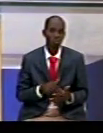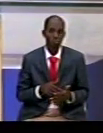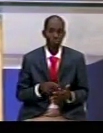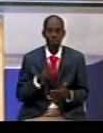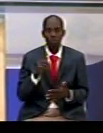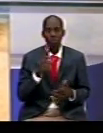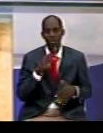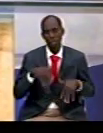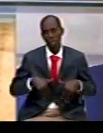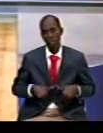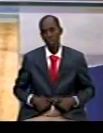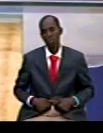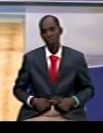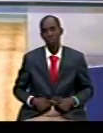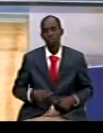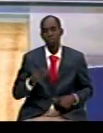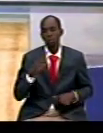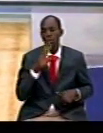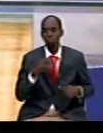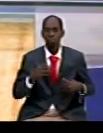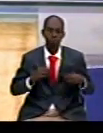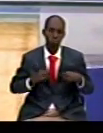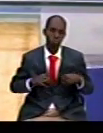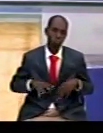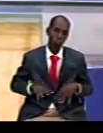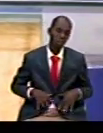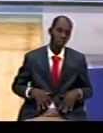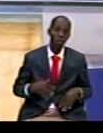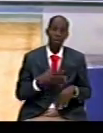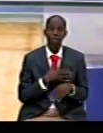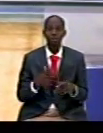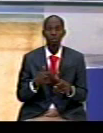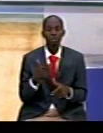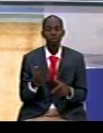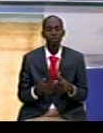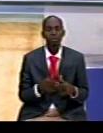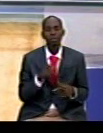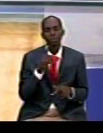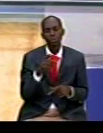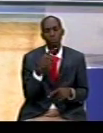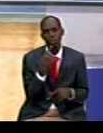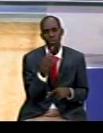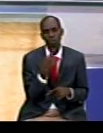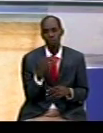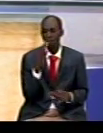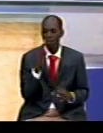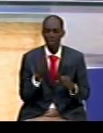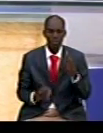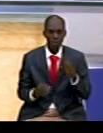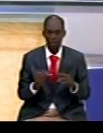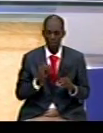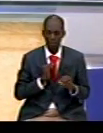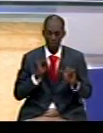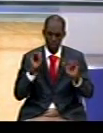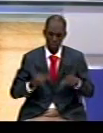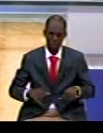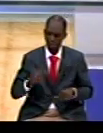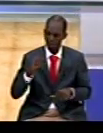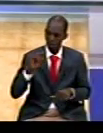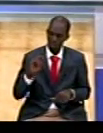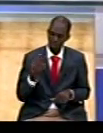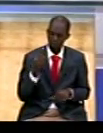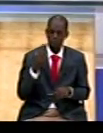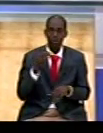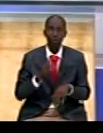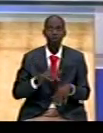tired, you're worn out, and then you say, if I can only touch him. And